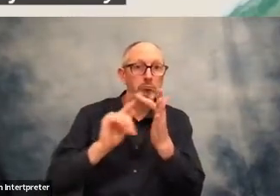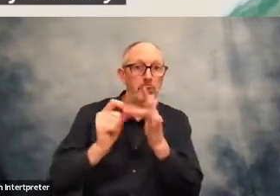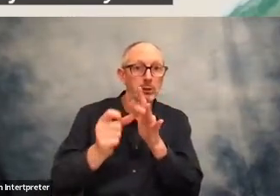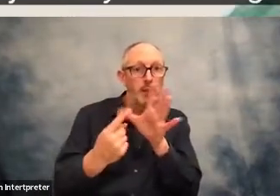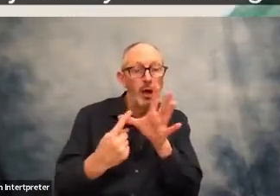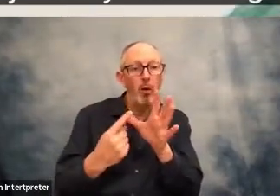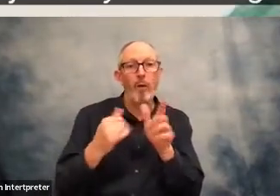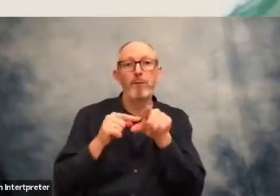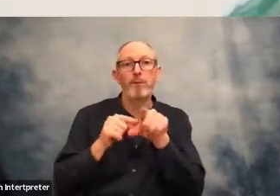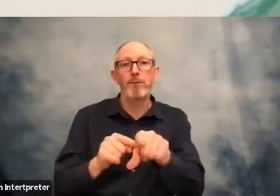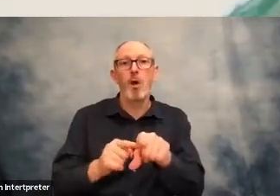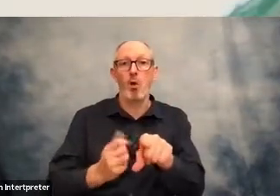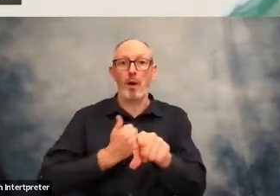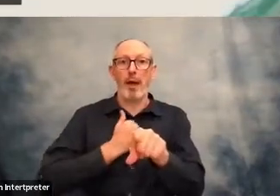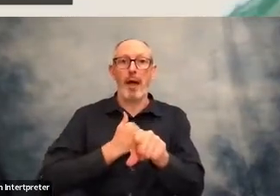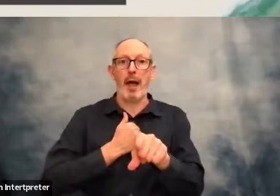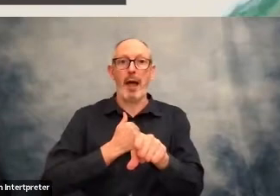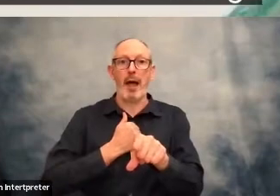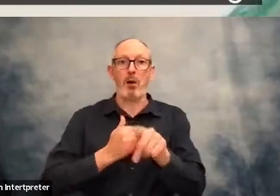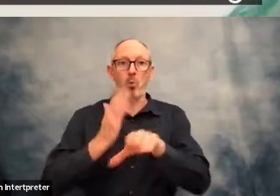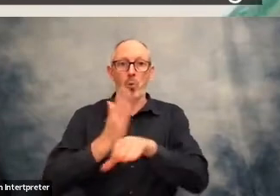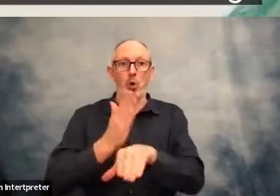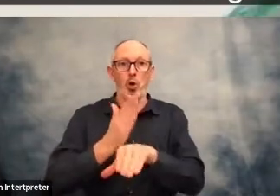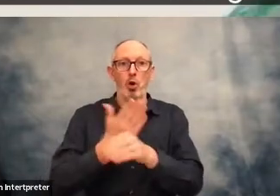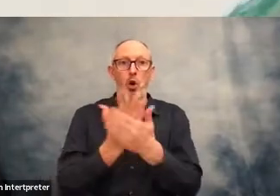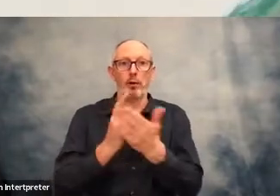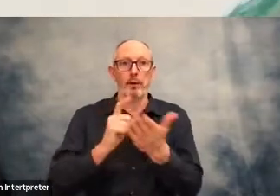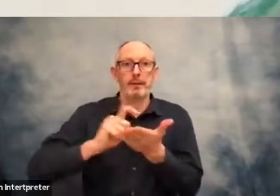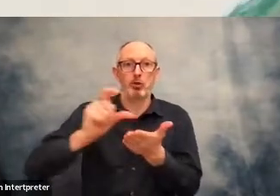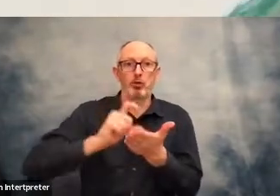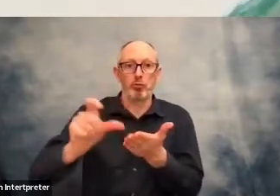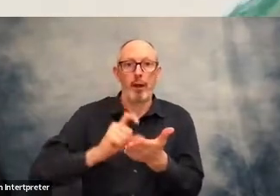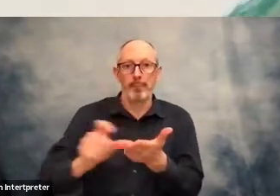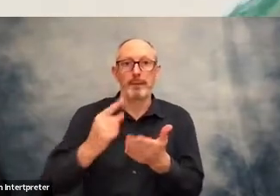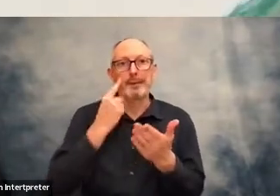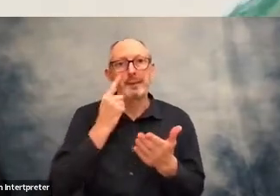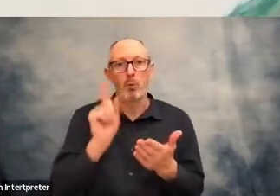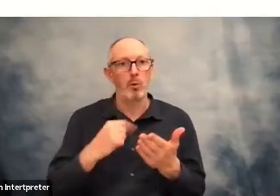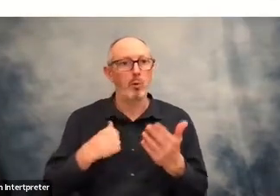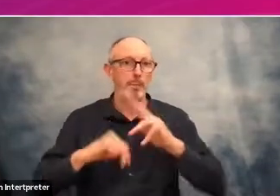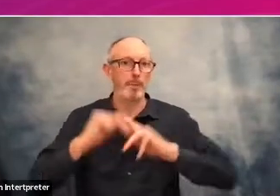our journey on Instagram and to share what we are building. Thank you. Bye.